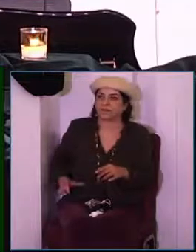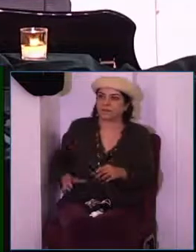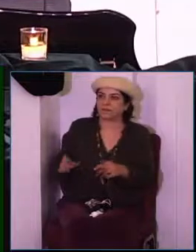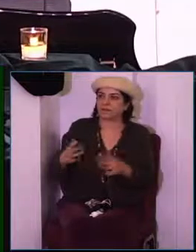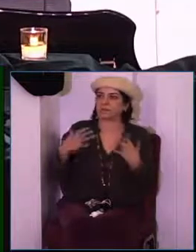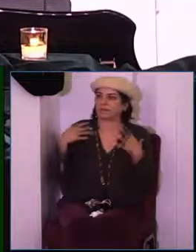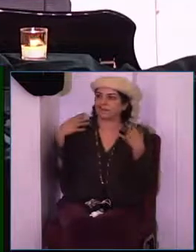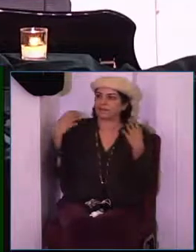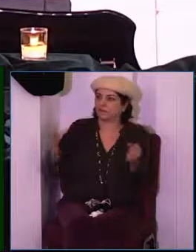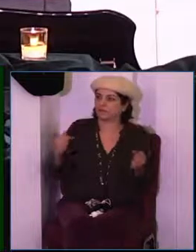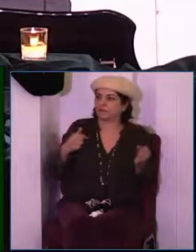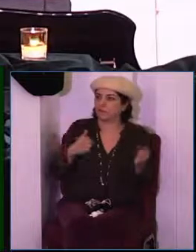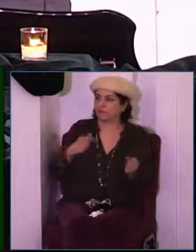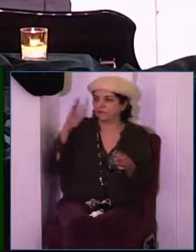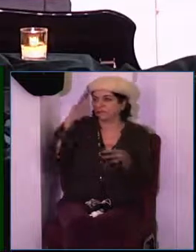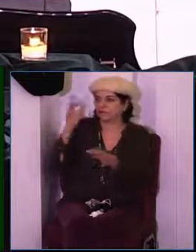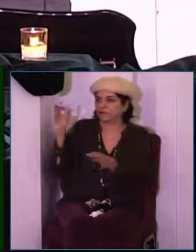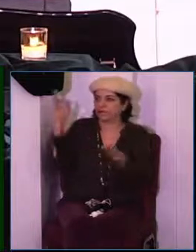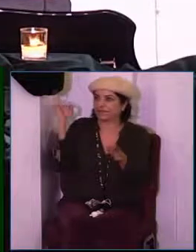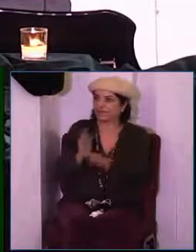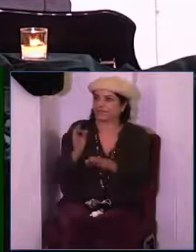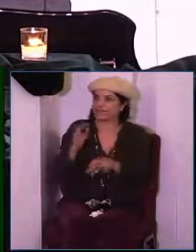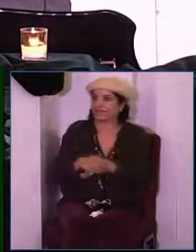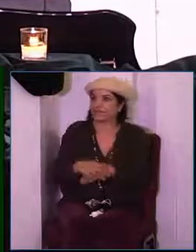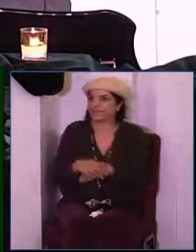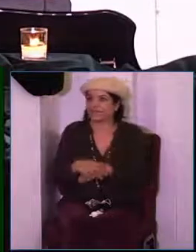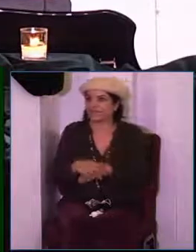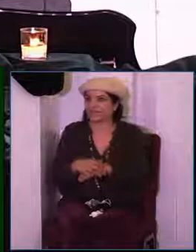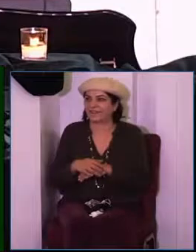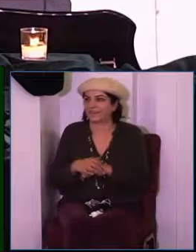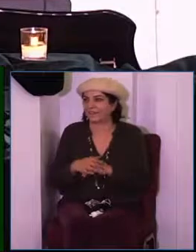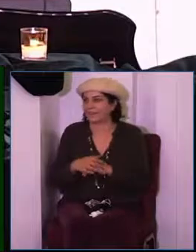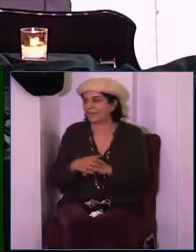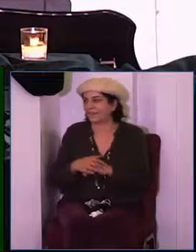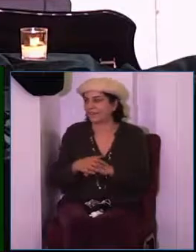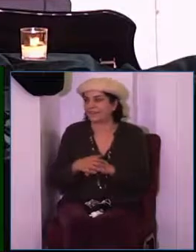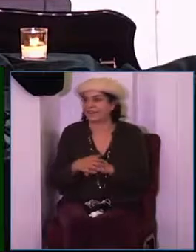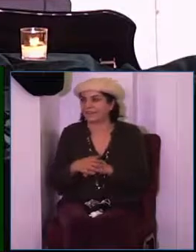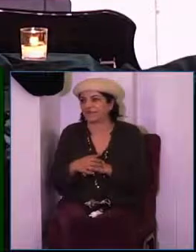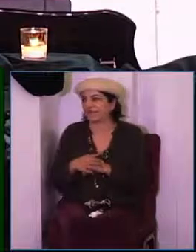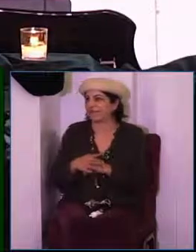Who strengthens me, faith.